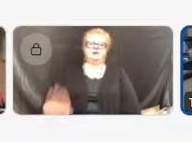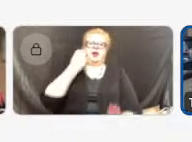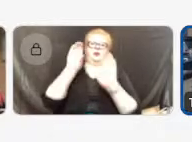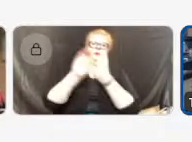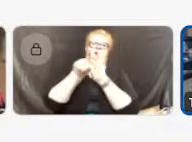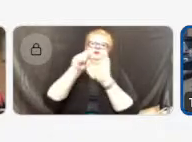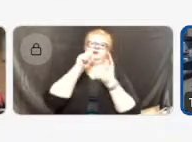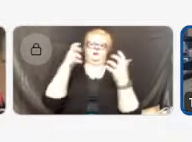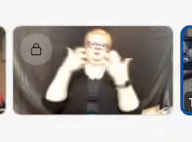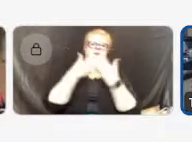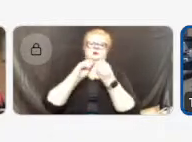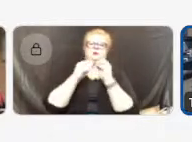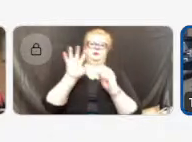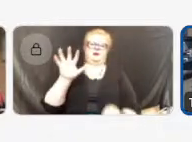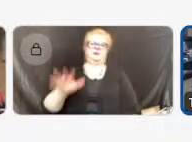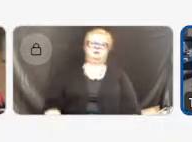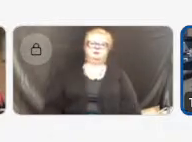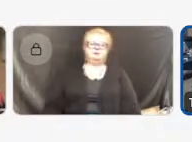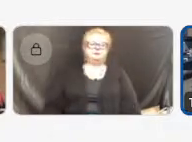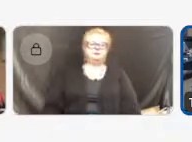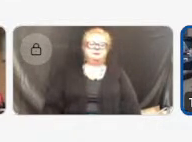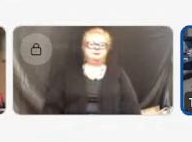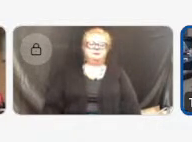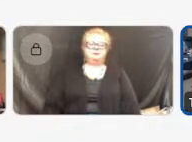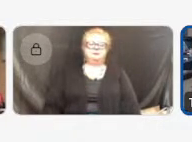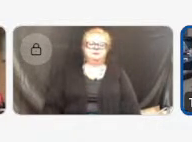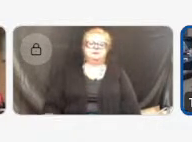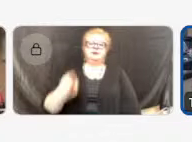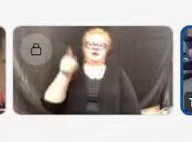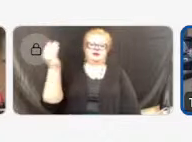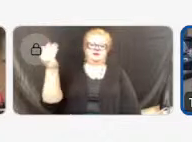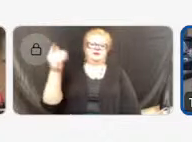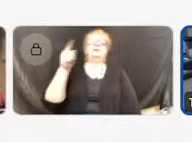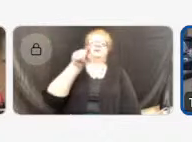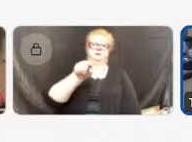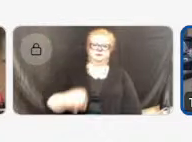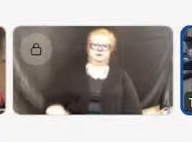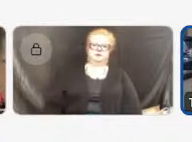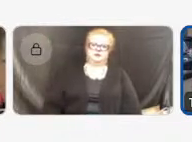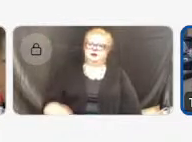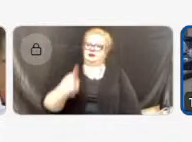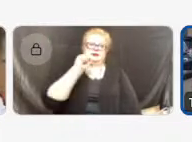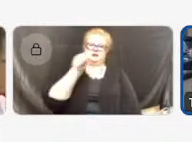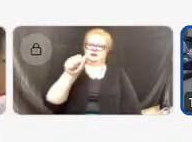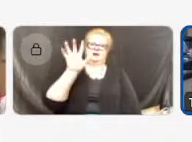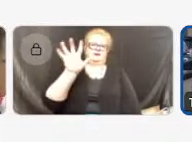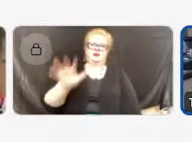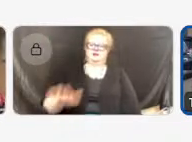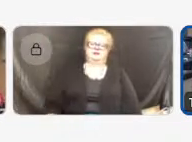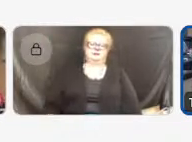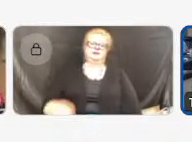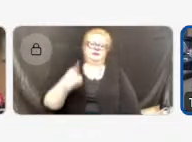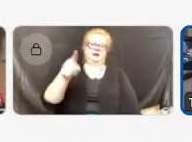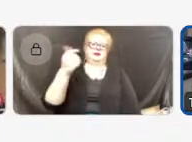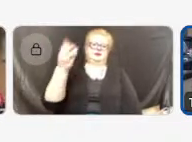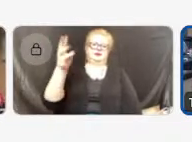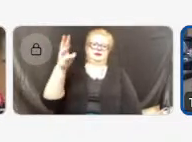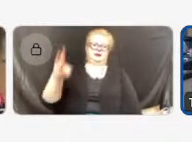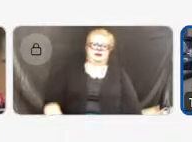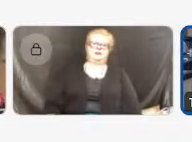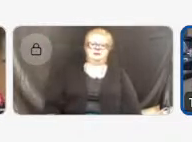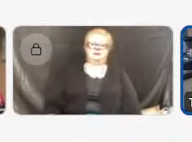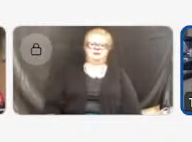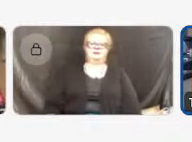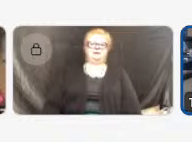not item 5. It's item 15. That's not item 5 either. That's item 16.